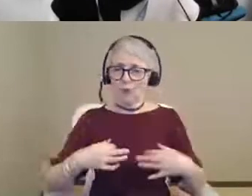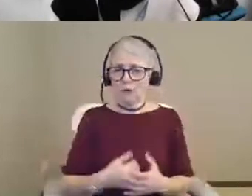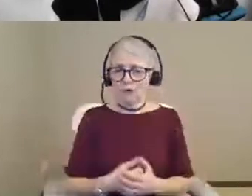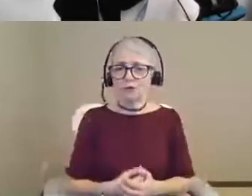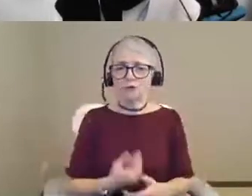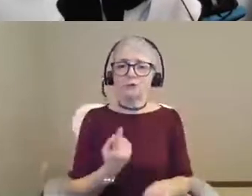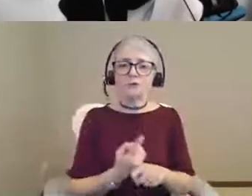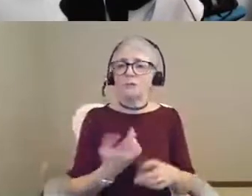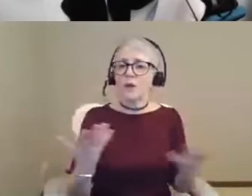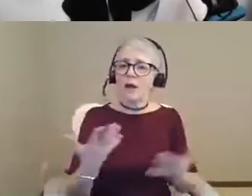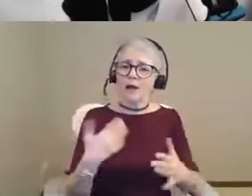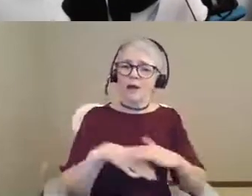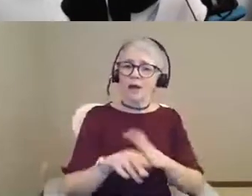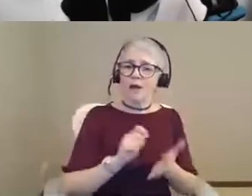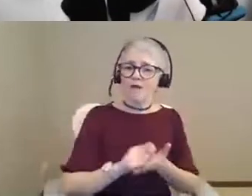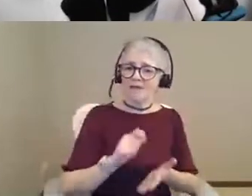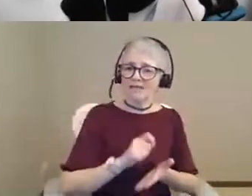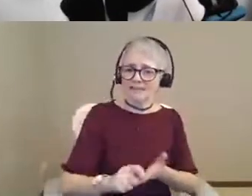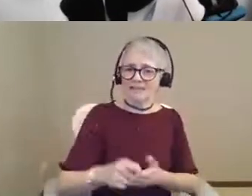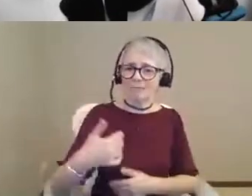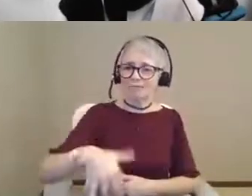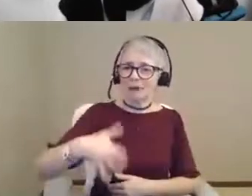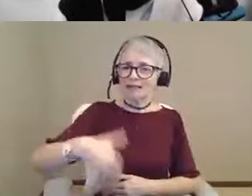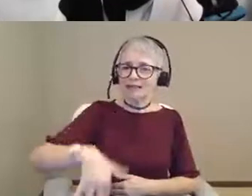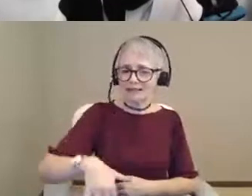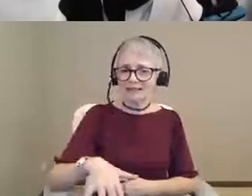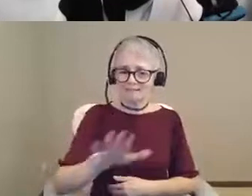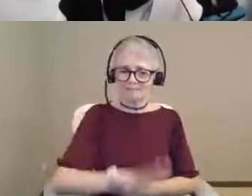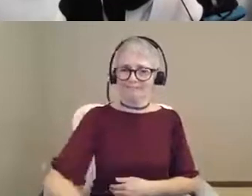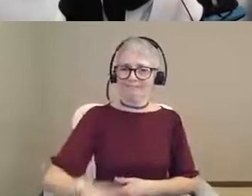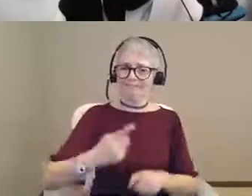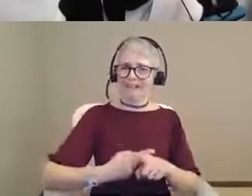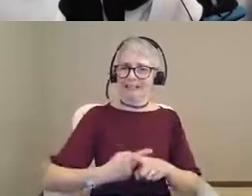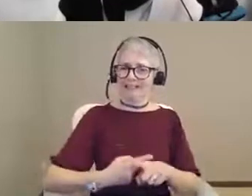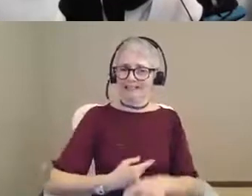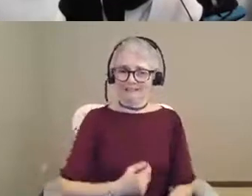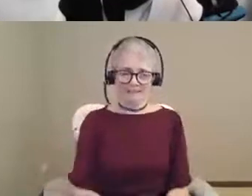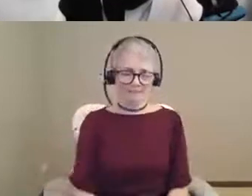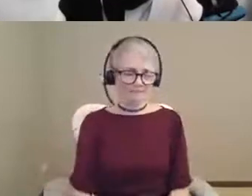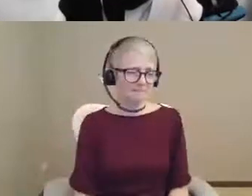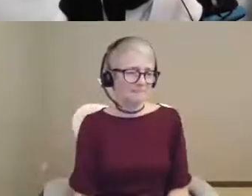speaking from my home office in Brighton on the south coast of England.